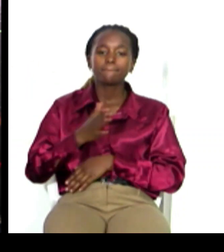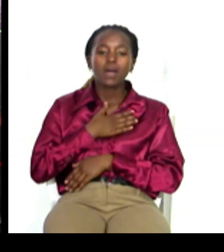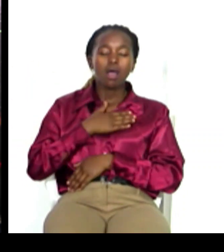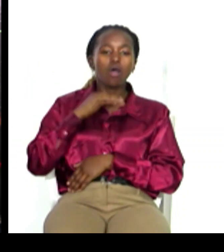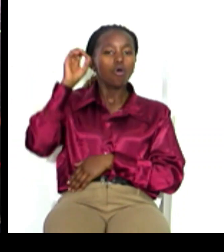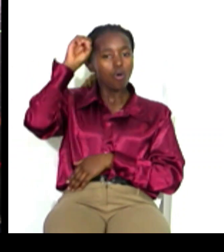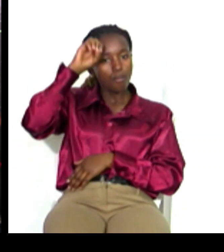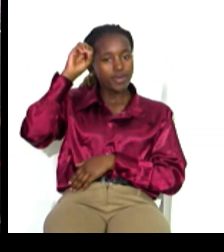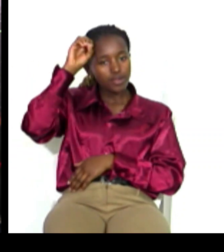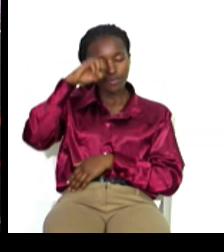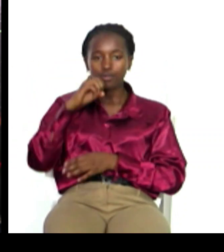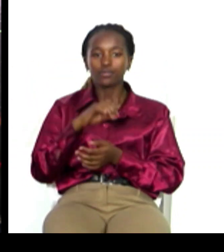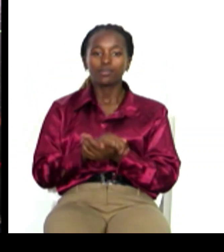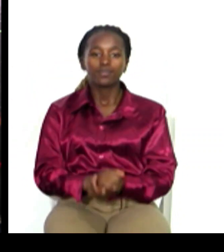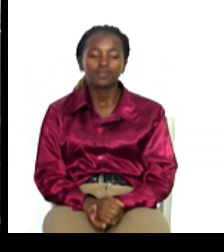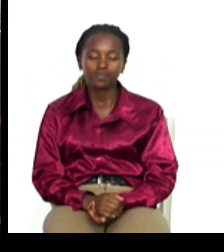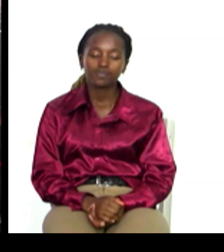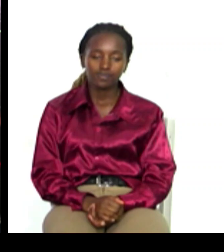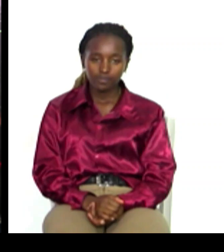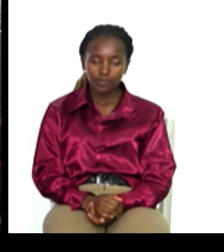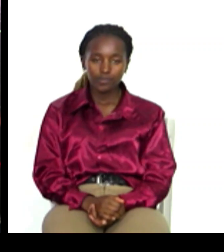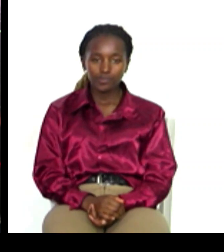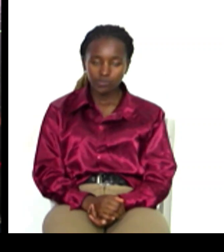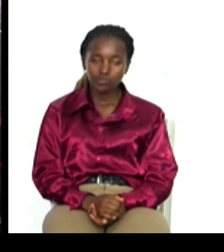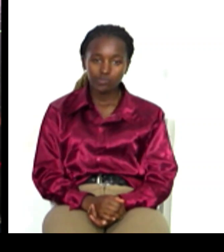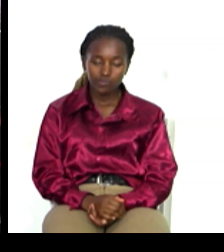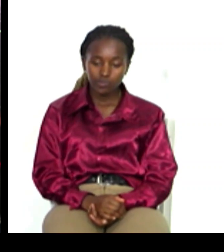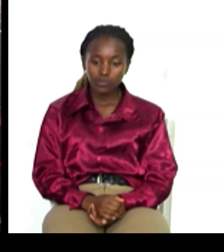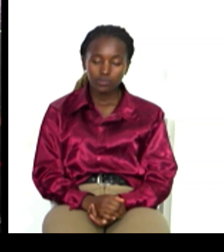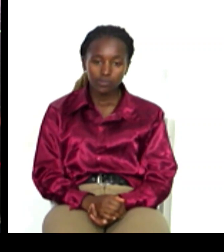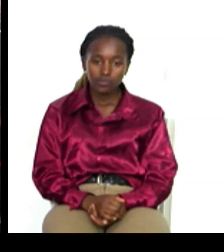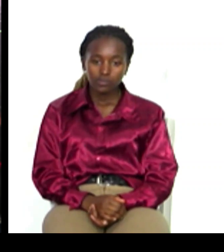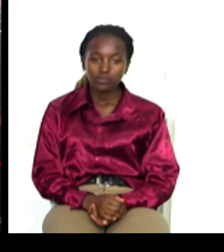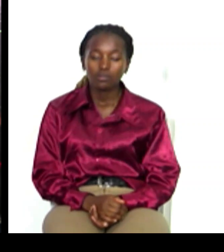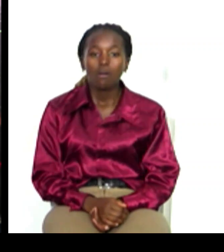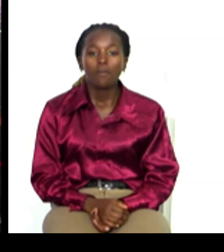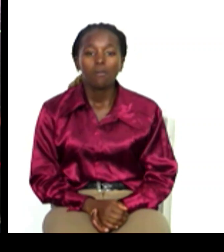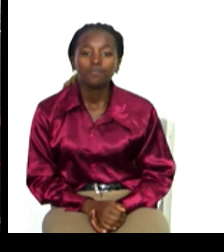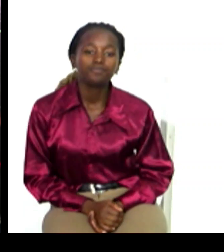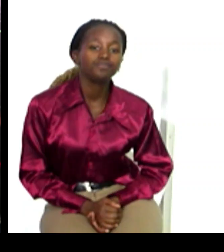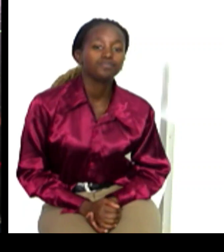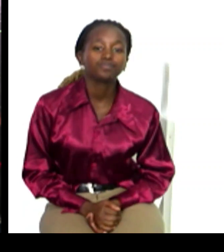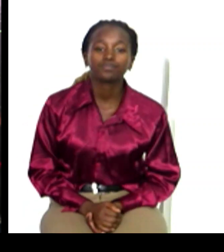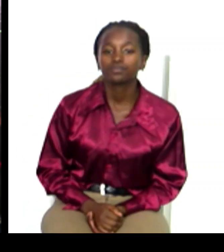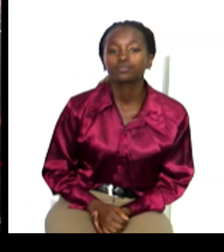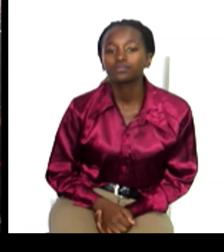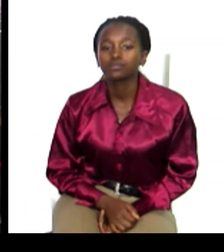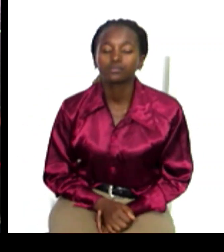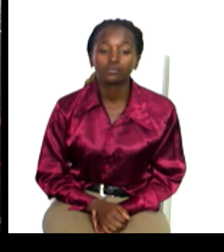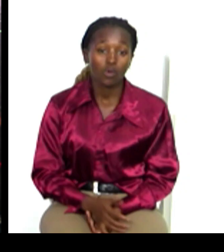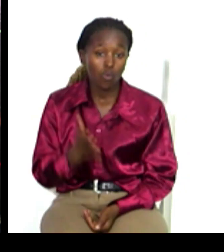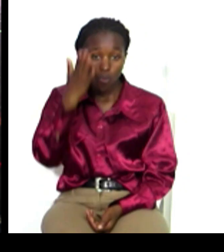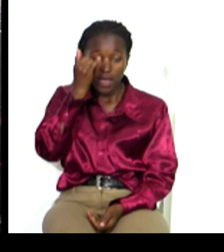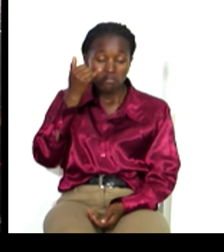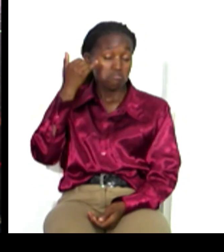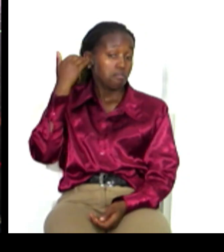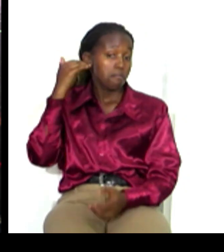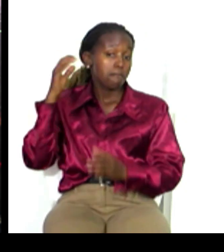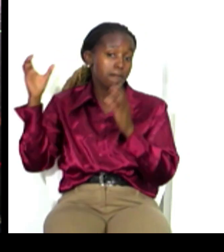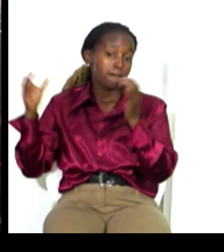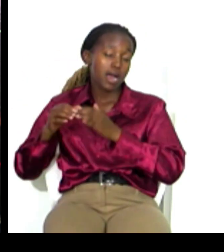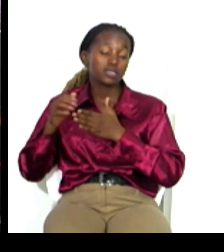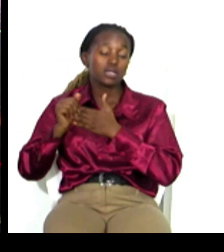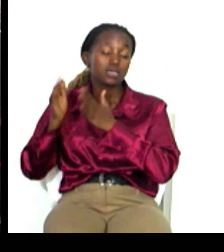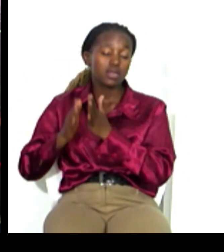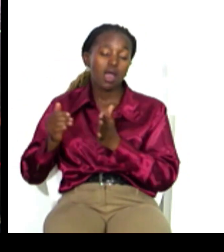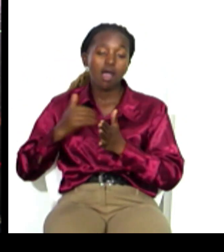enda kuambia watu wangu please msipitishe hiyo story. Please msipitishe hii because you are the party leader. Na hiyo party